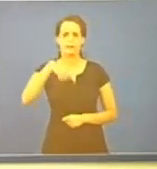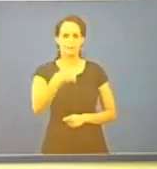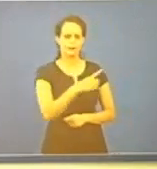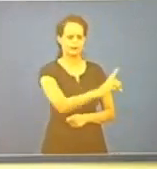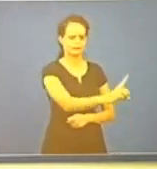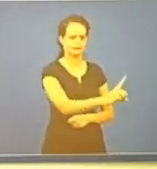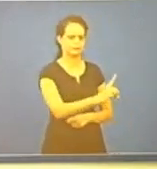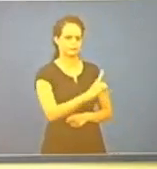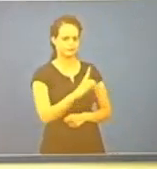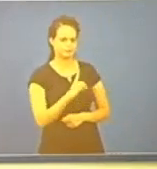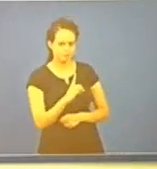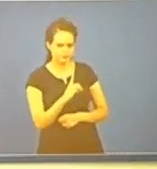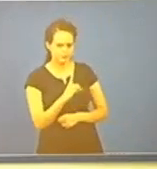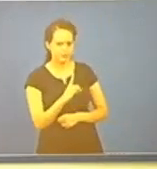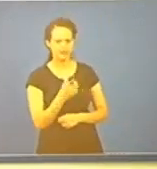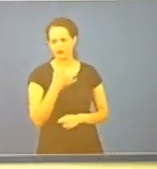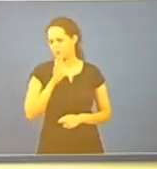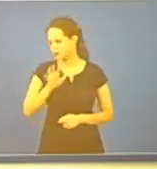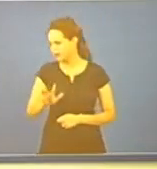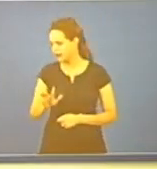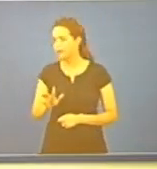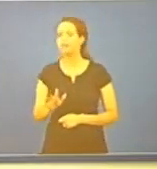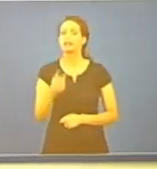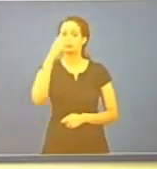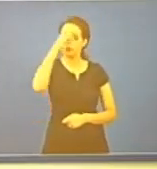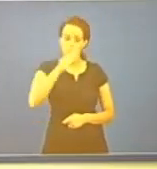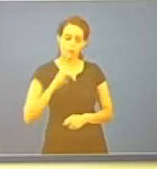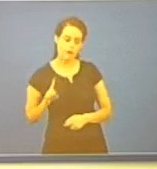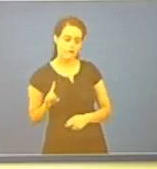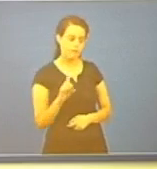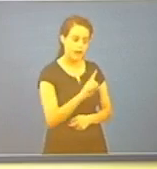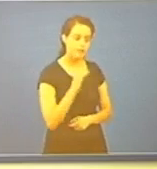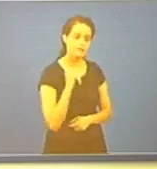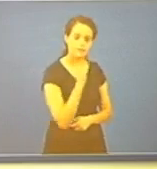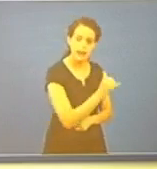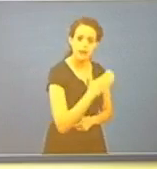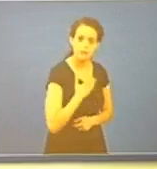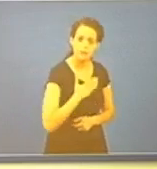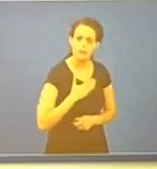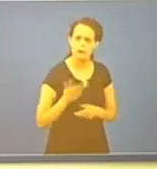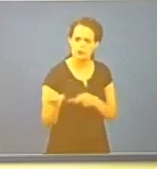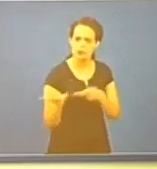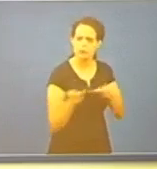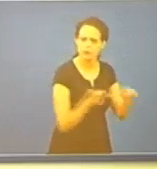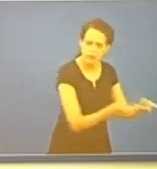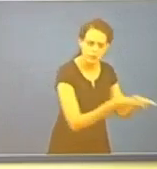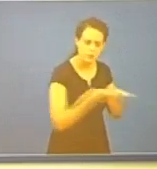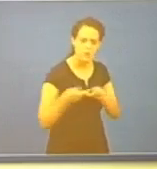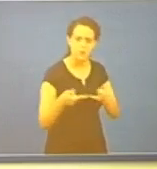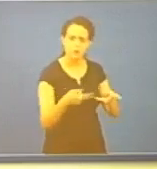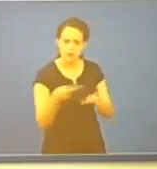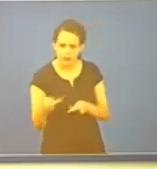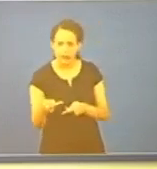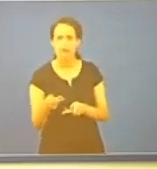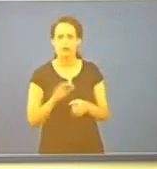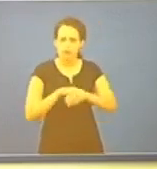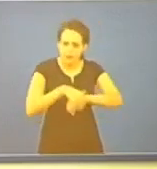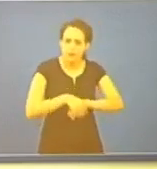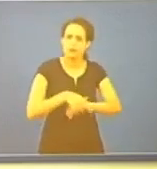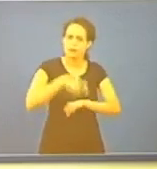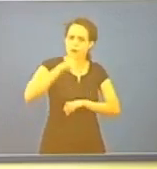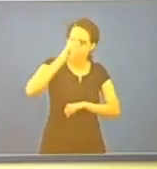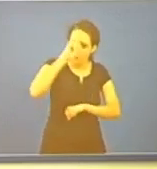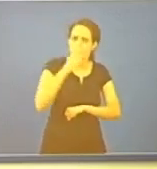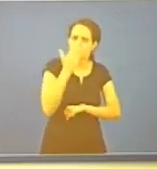saying, 'Tell those who are invited, see, I have prepared my dinner. My oxen and fatted